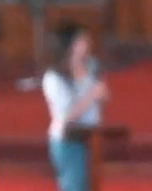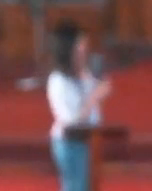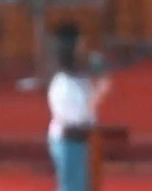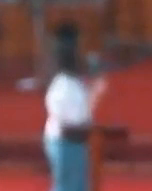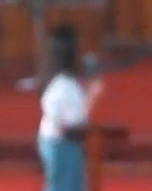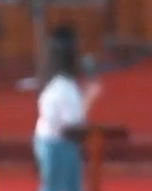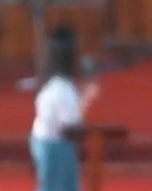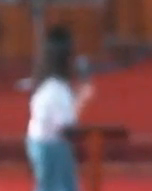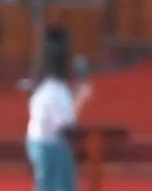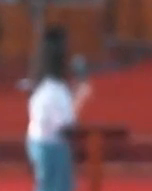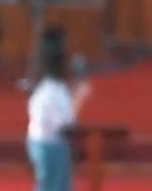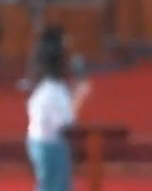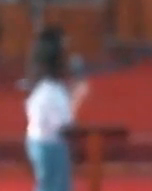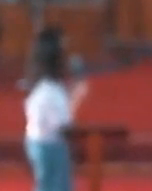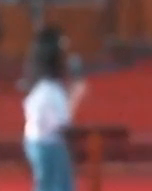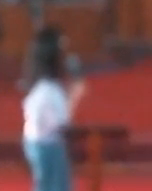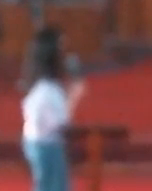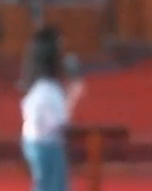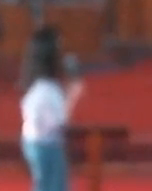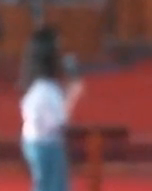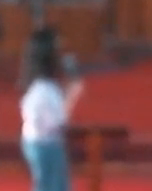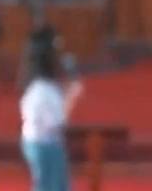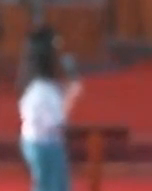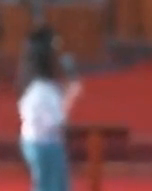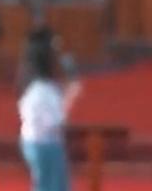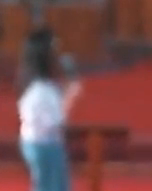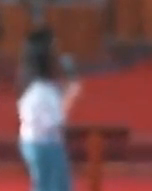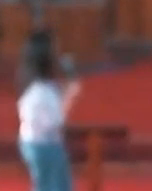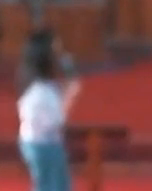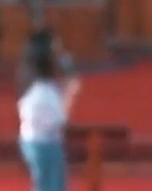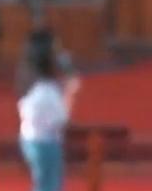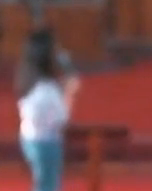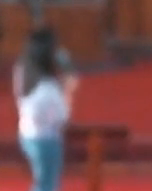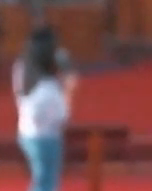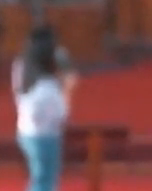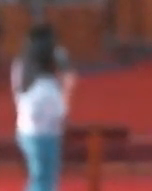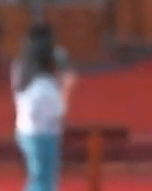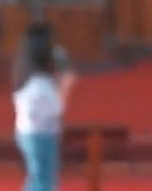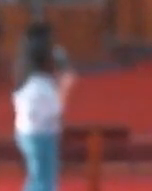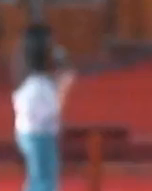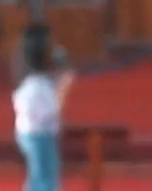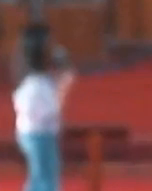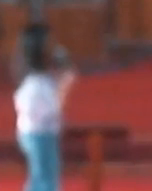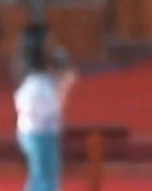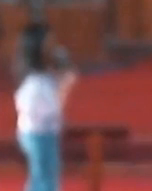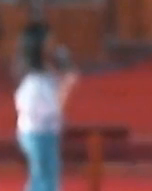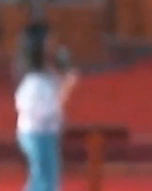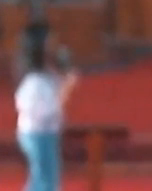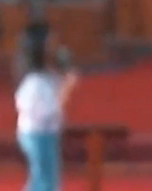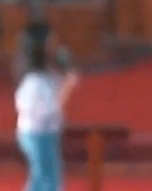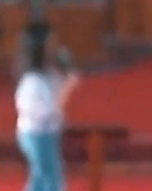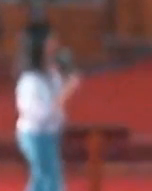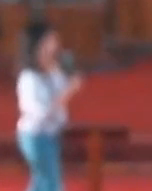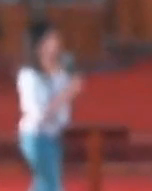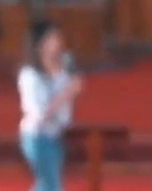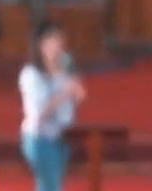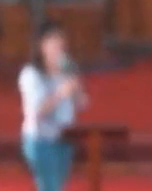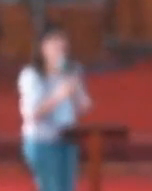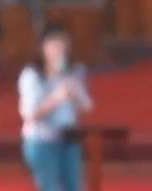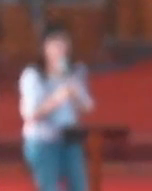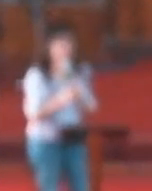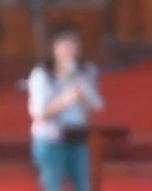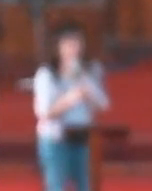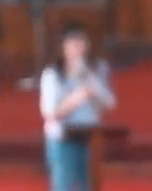nuestras palabras podemos profetizar nuestro propio futuro. And he says, with our own words we can prophesy our